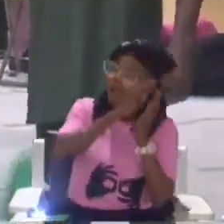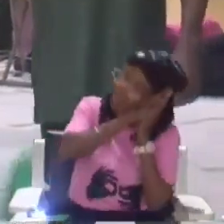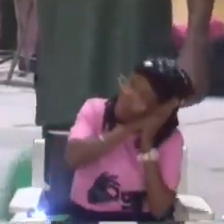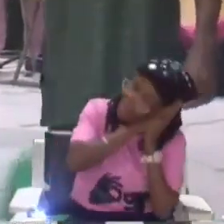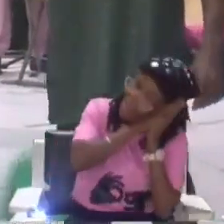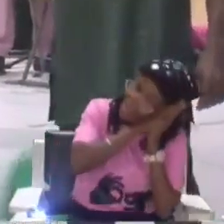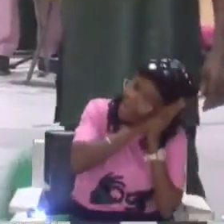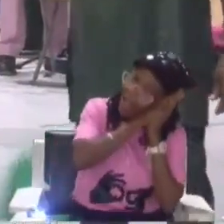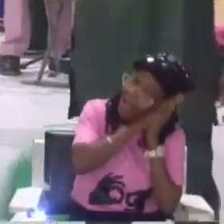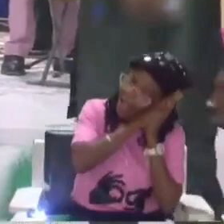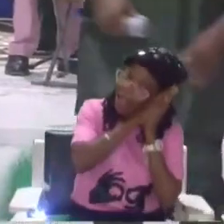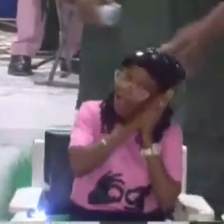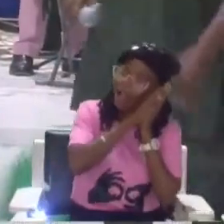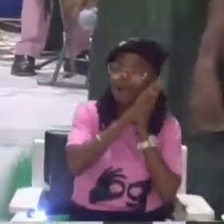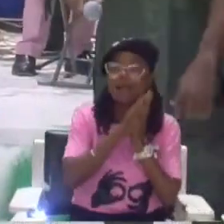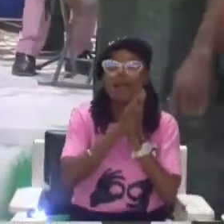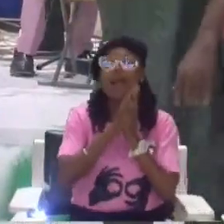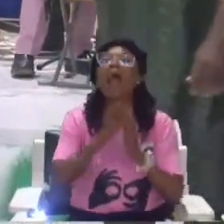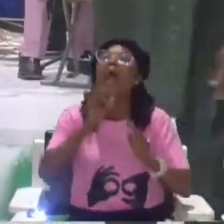my head.